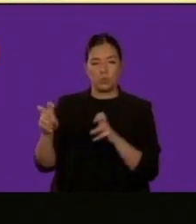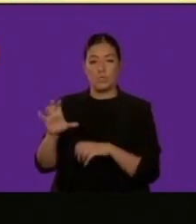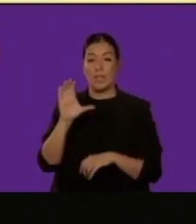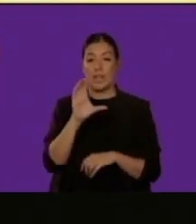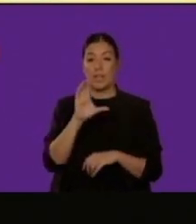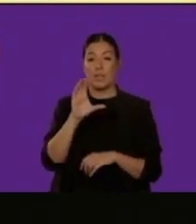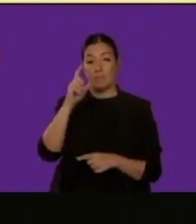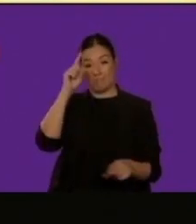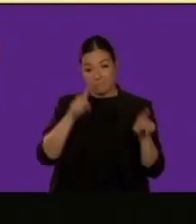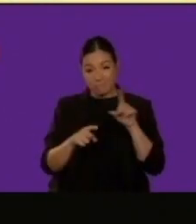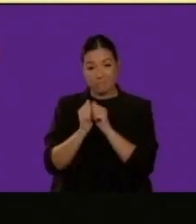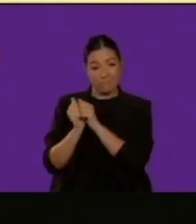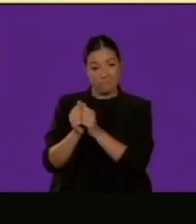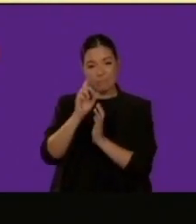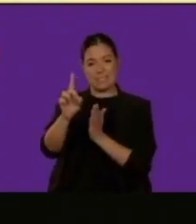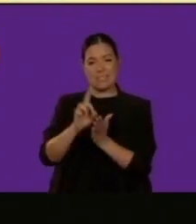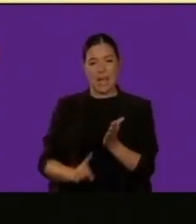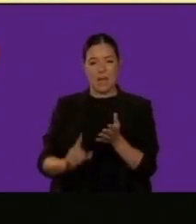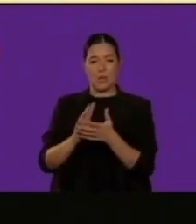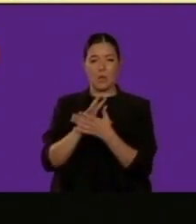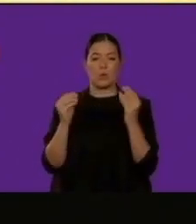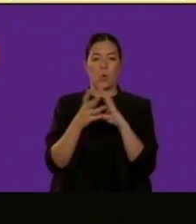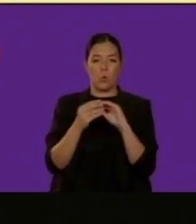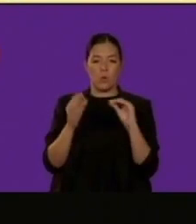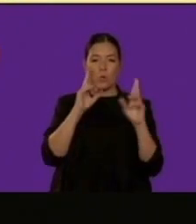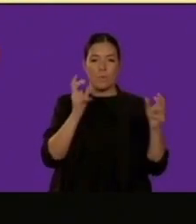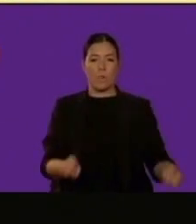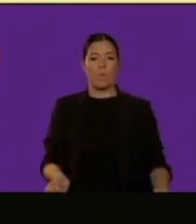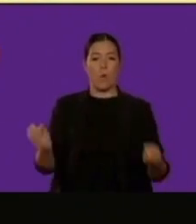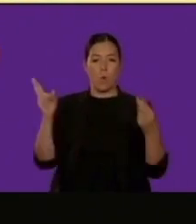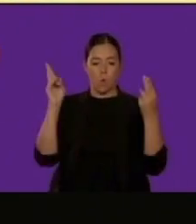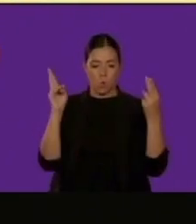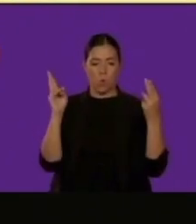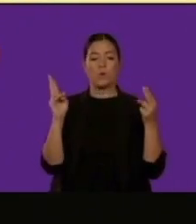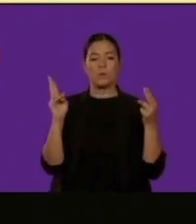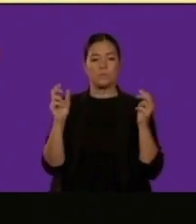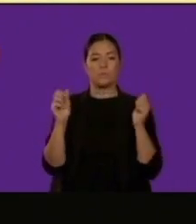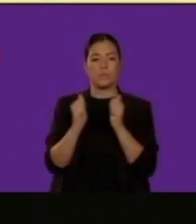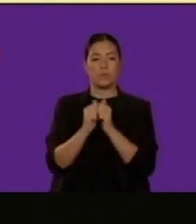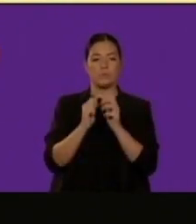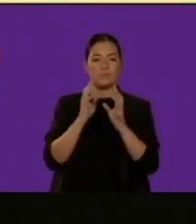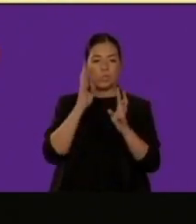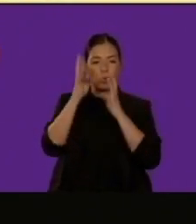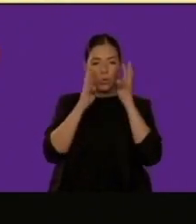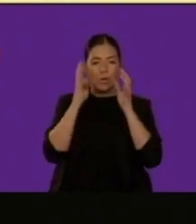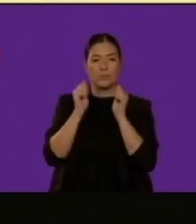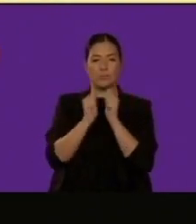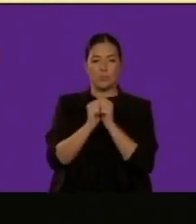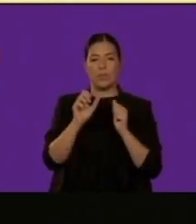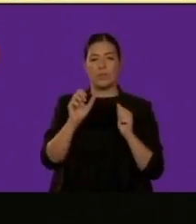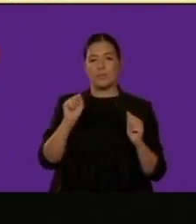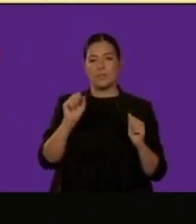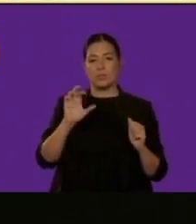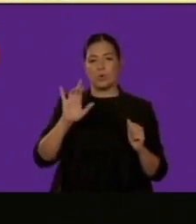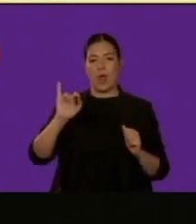explore in terms of their diversity. The second is to introduce the culture of the world in the classroom.